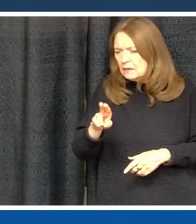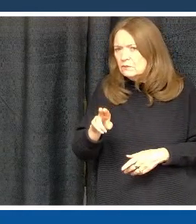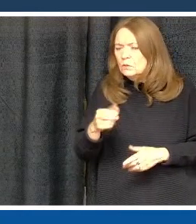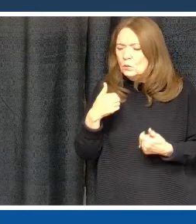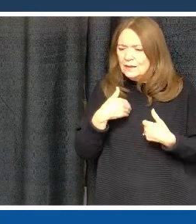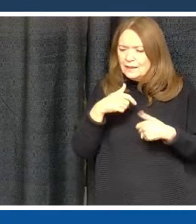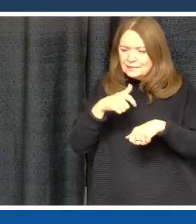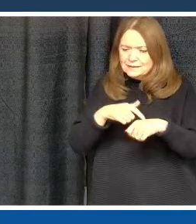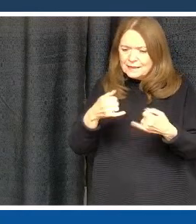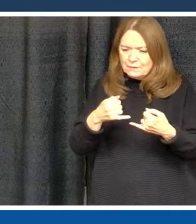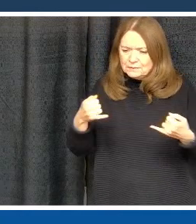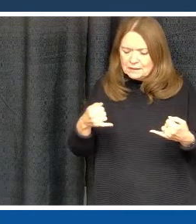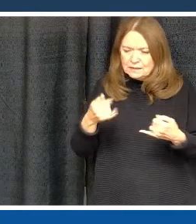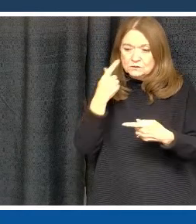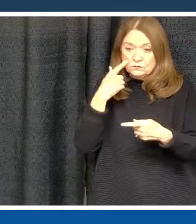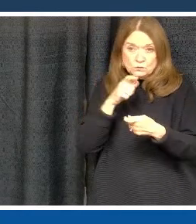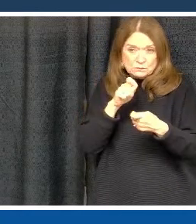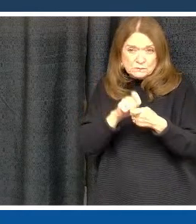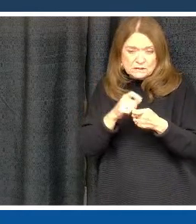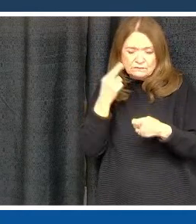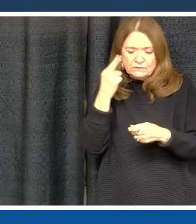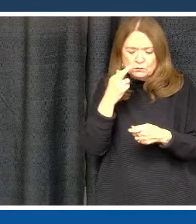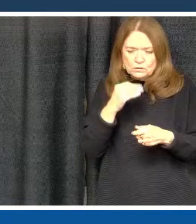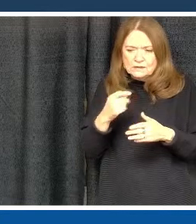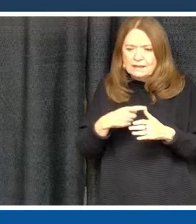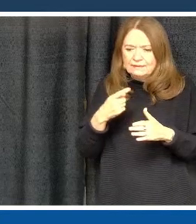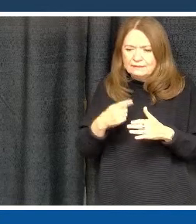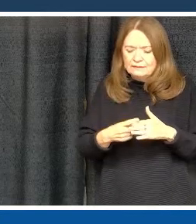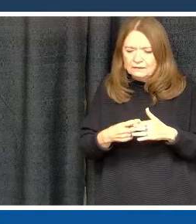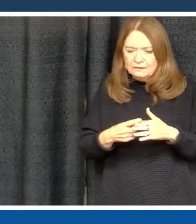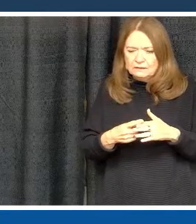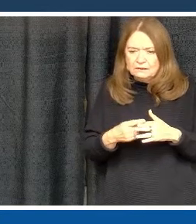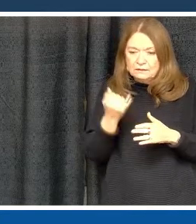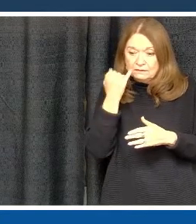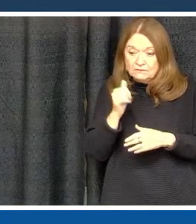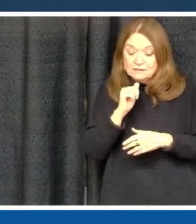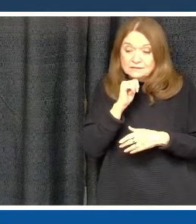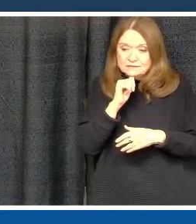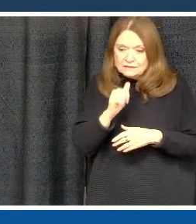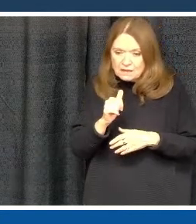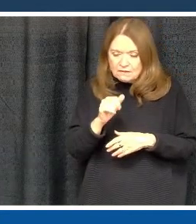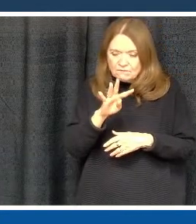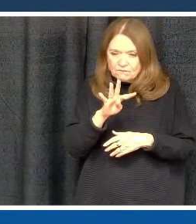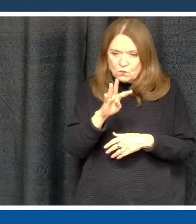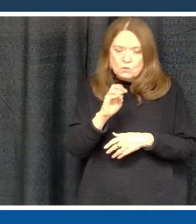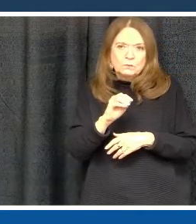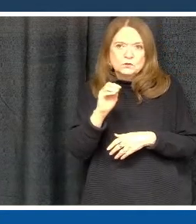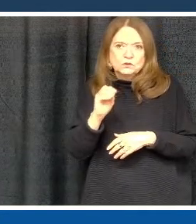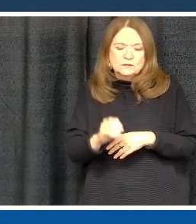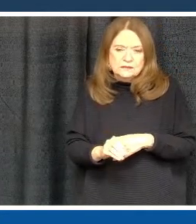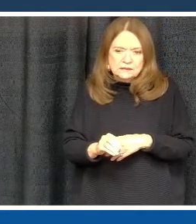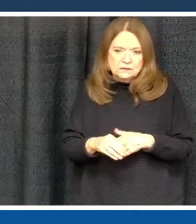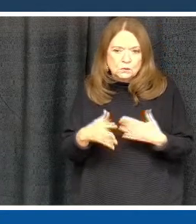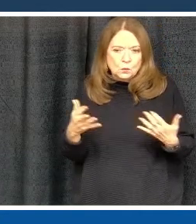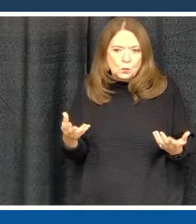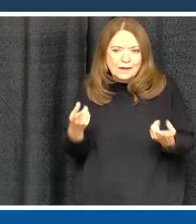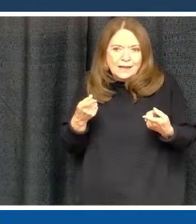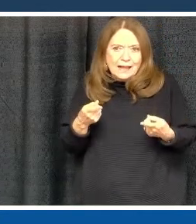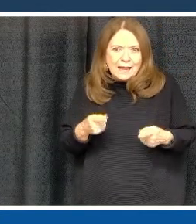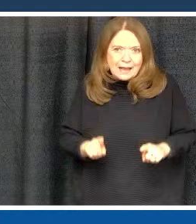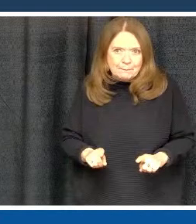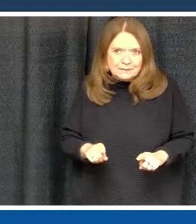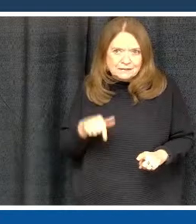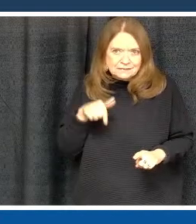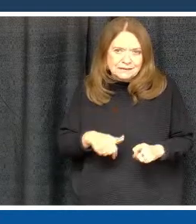place for specific reasons. And then in regard to if it's not the 4%, what happens in